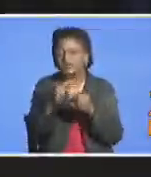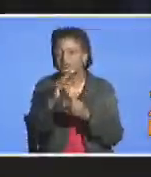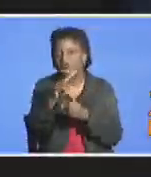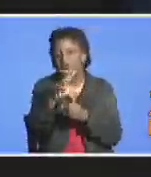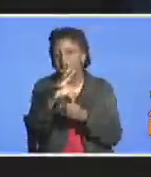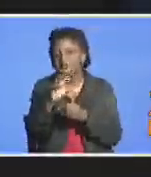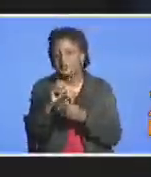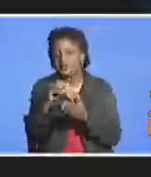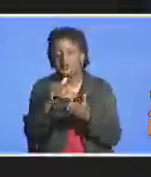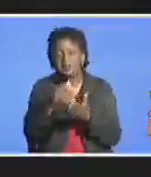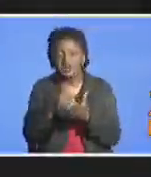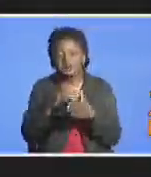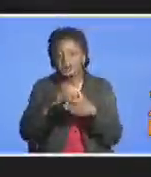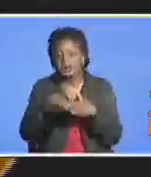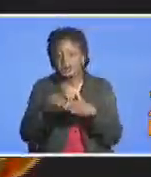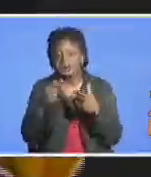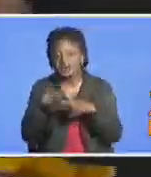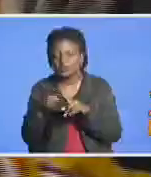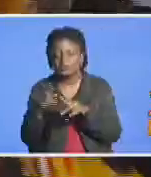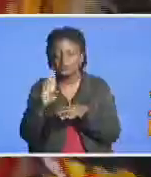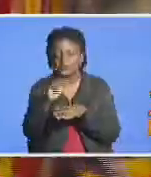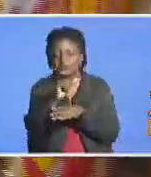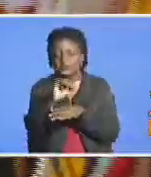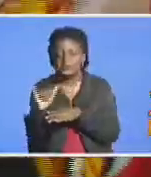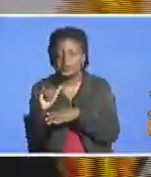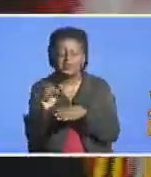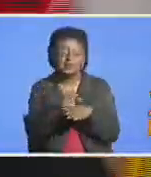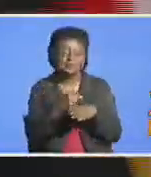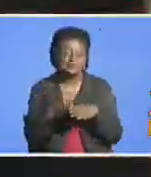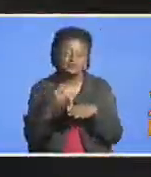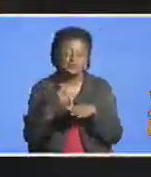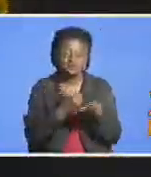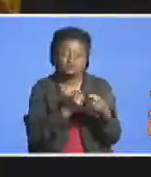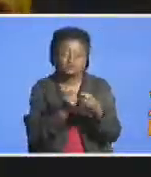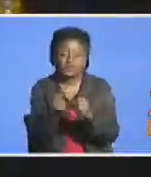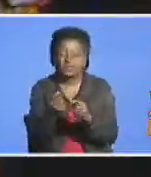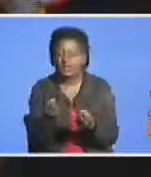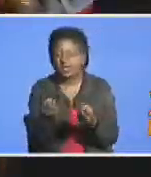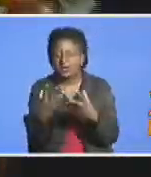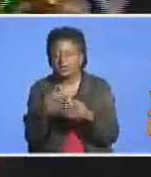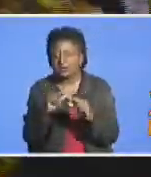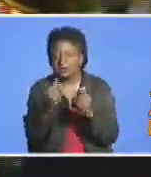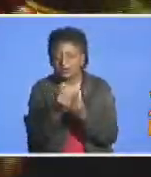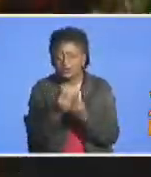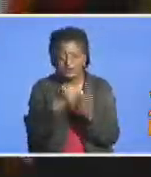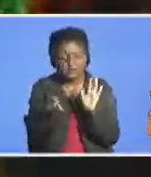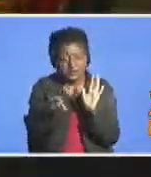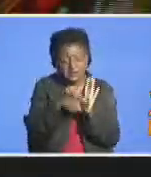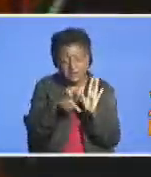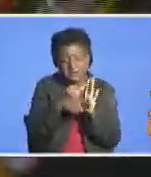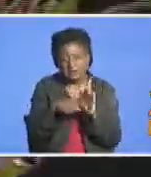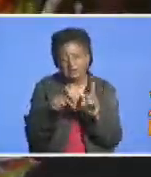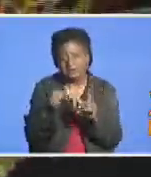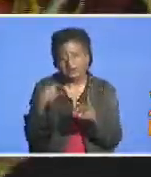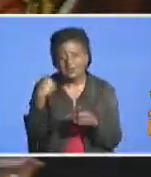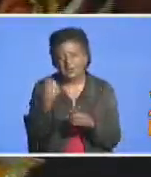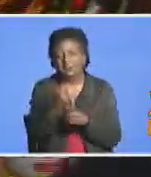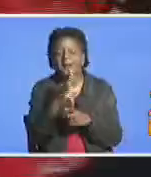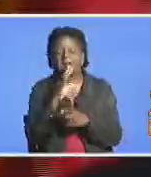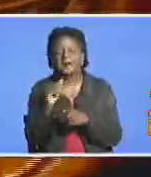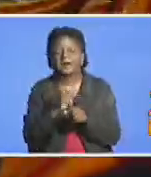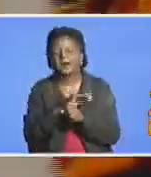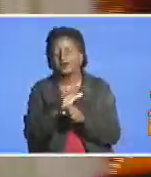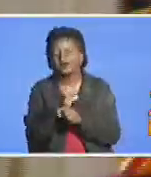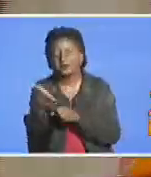And as you can imagine, a lot of these businesses are being negatively impacted by COVID, and so the funding might not just be there. He expects the